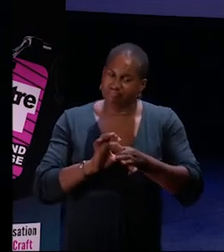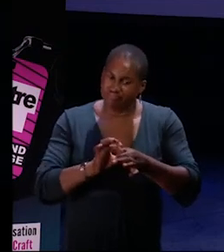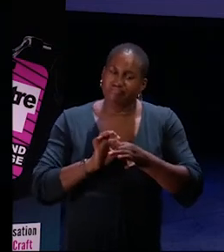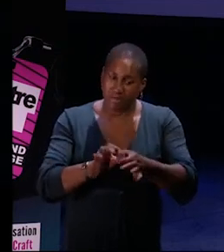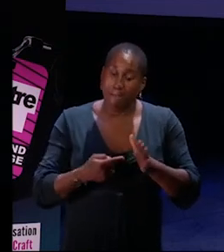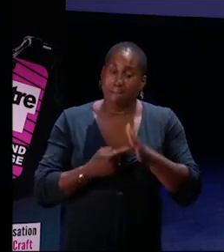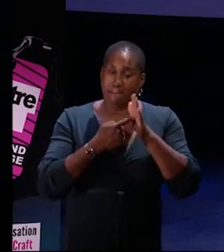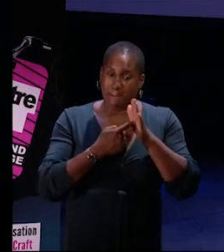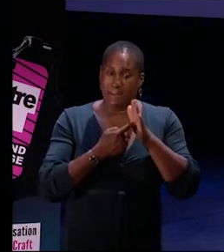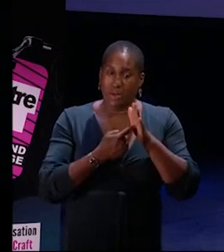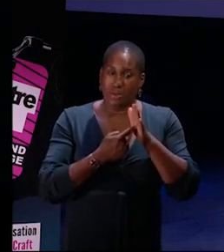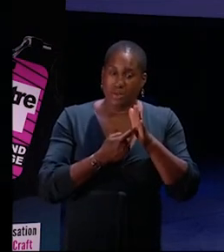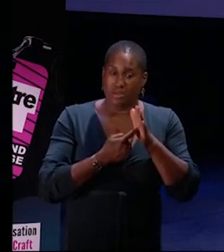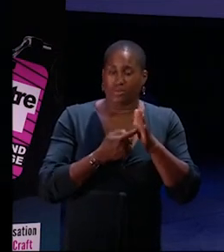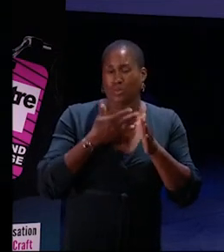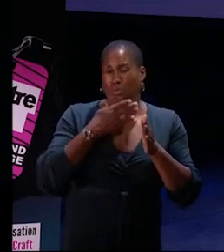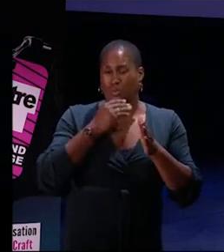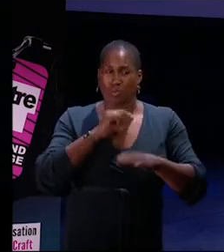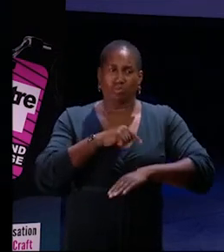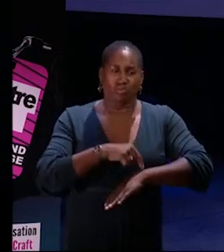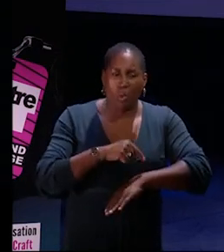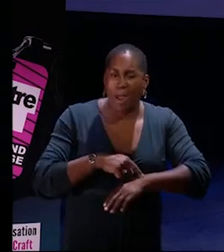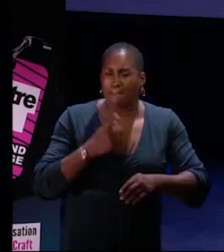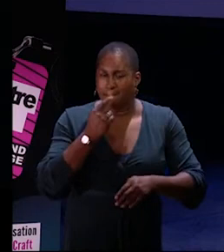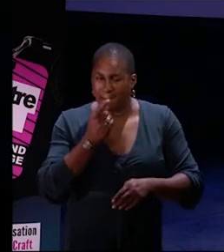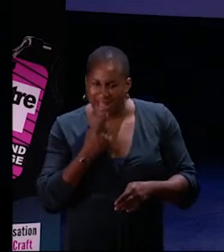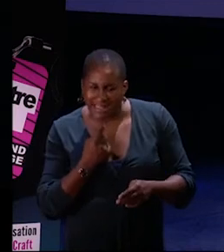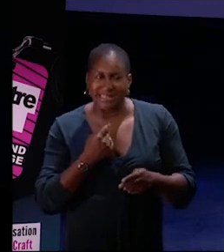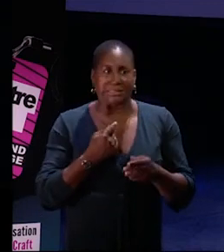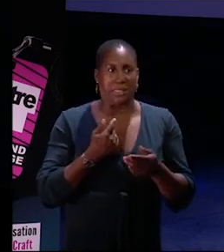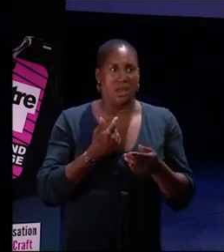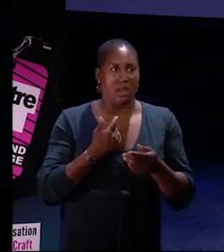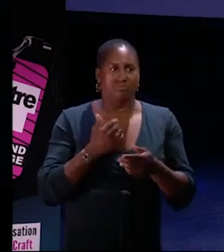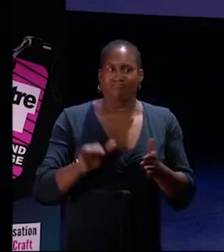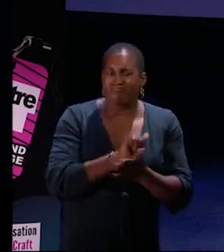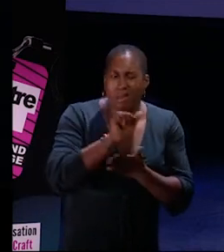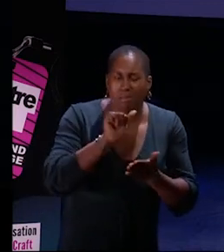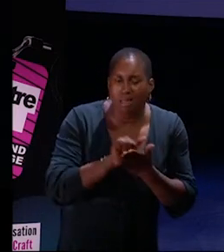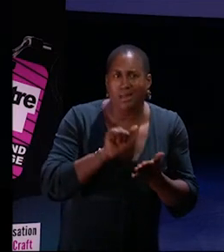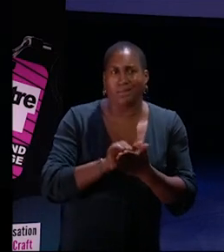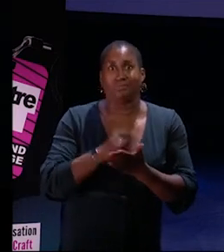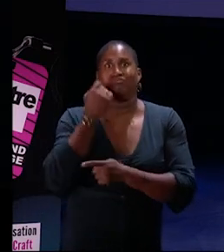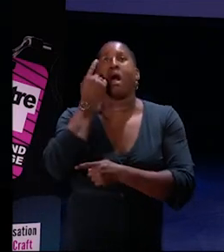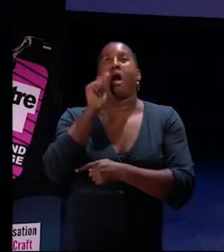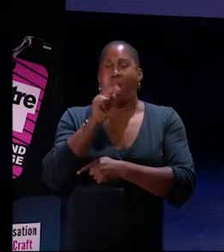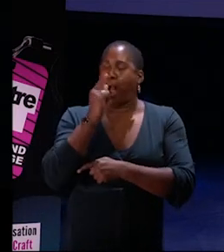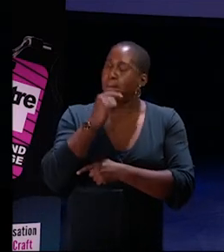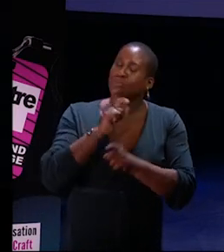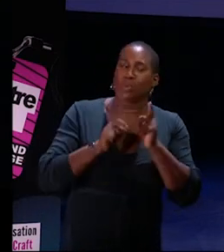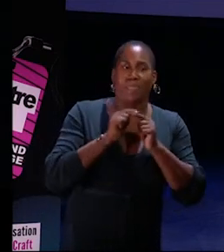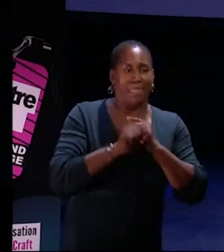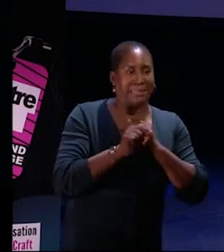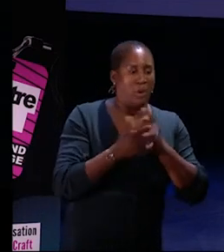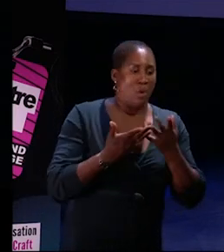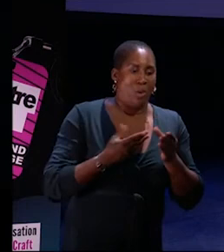I think, to maximizing your abilities in terms of using your time efficiently, but also understanding the capabilities of the equipment as